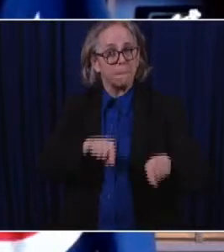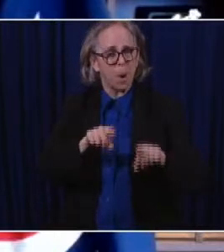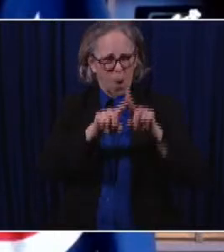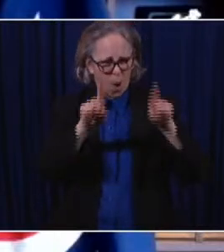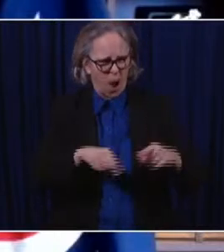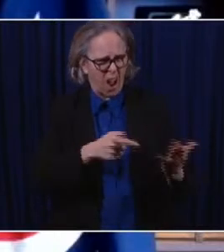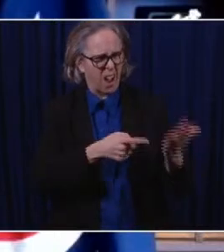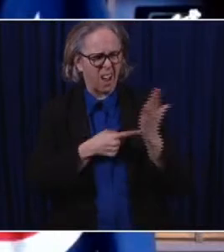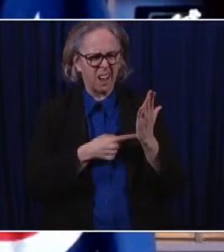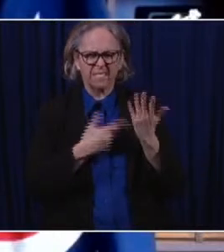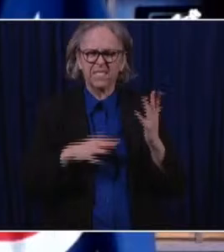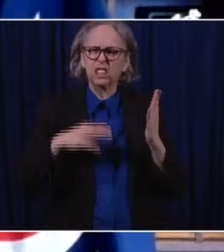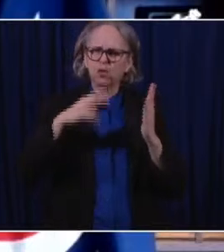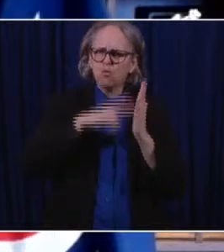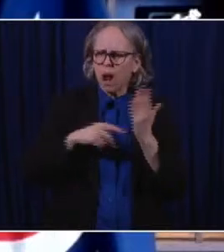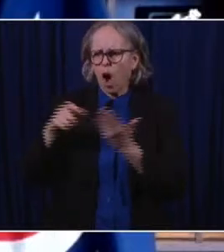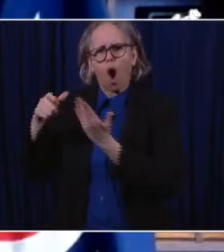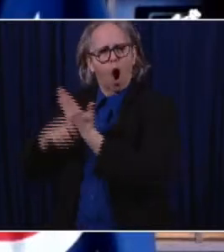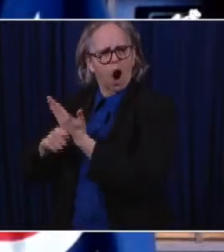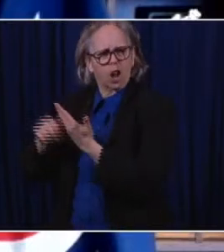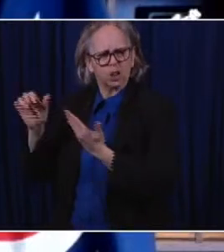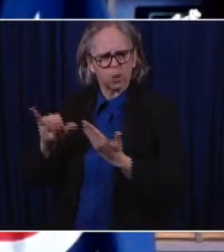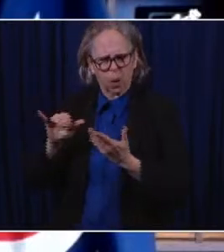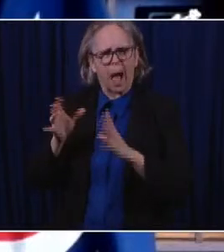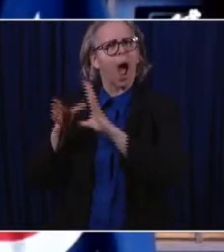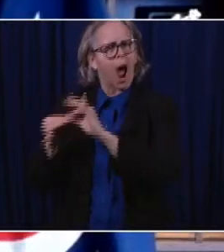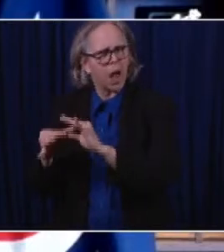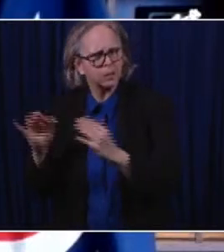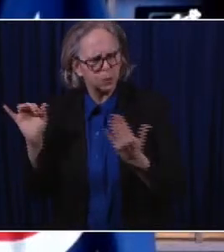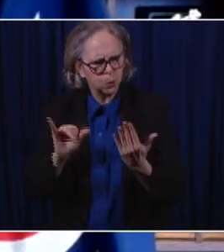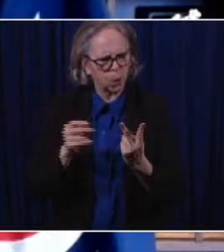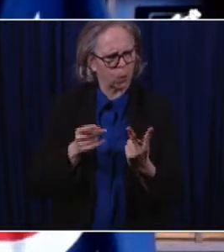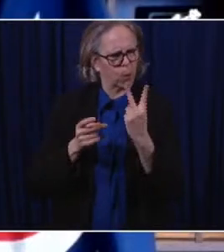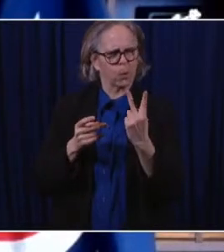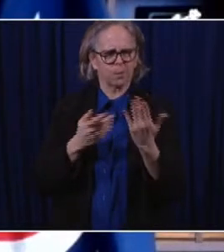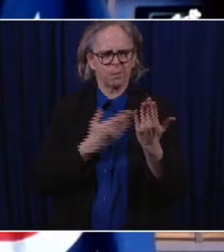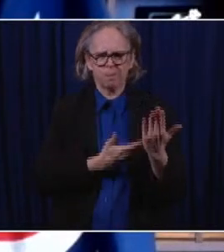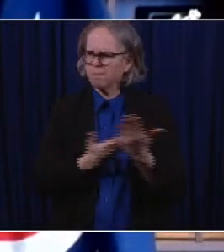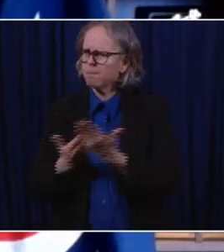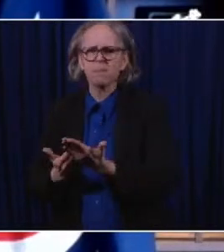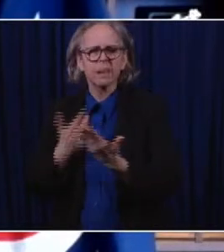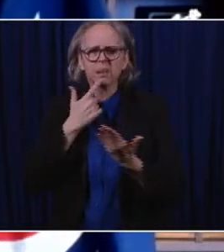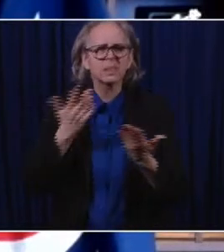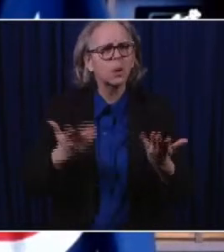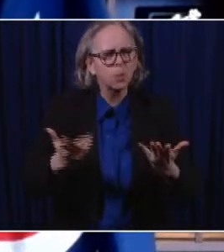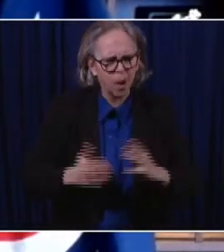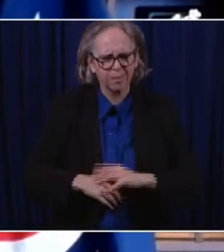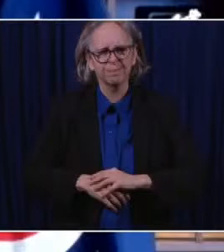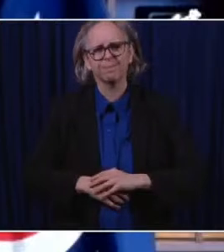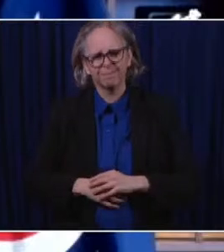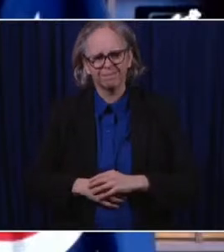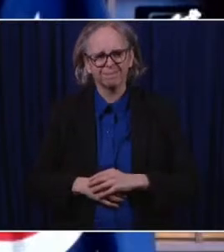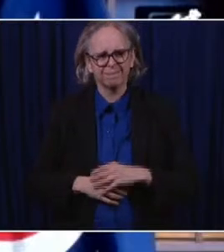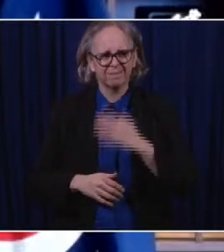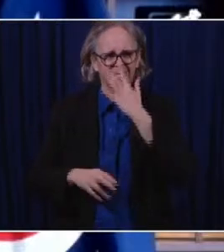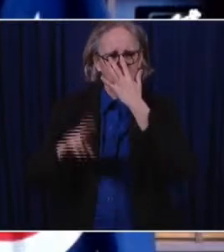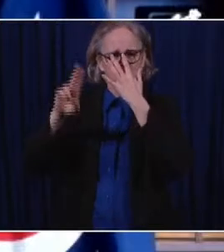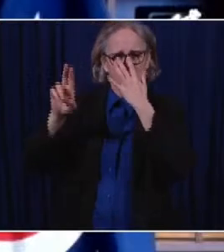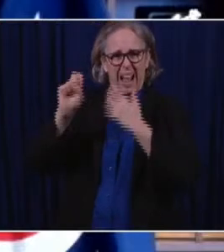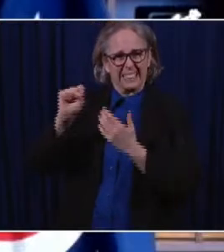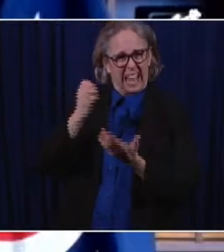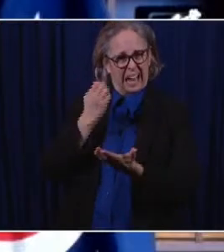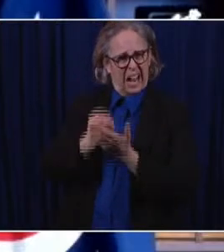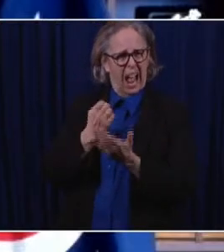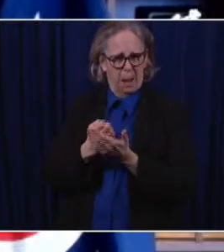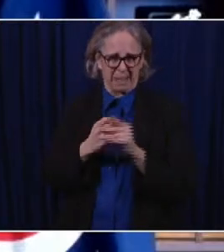that mentioned, I want to highlight some of the aspects of it. The U.S. economy could take a $14 to $28